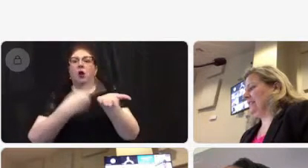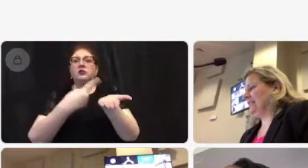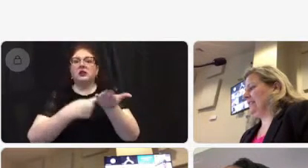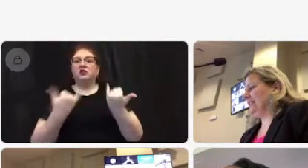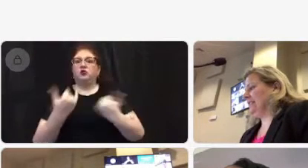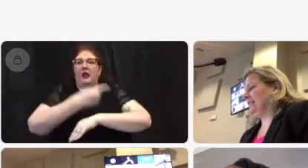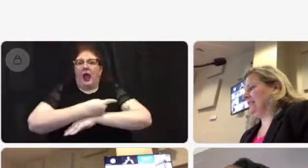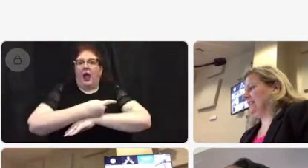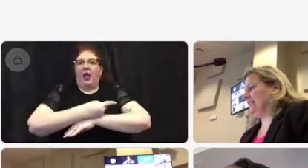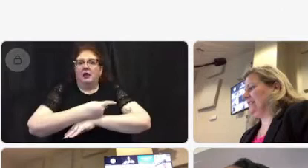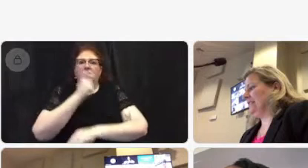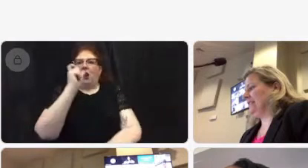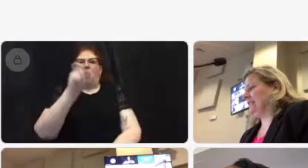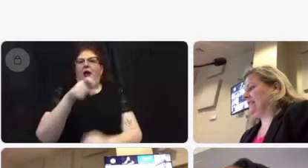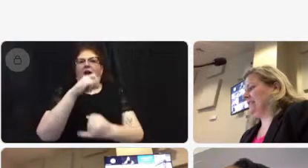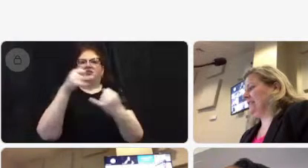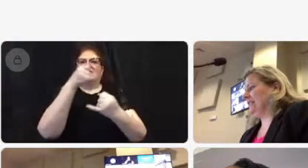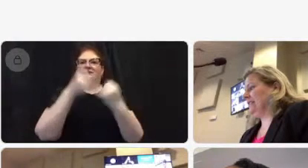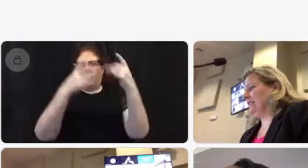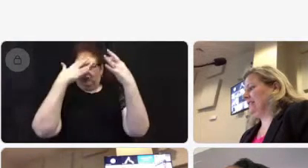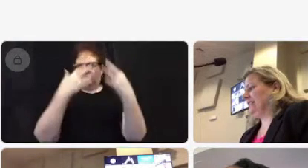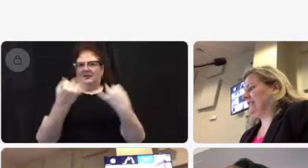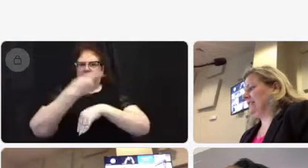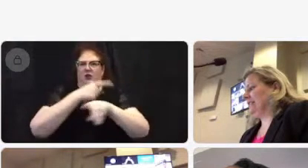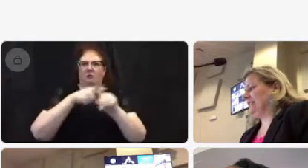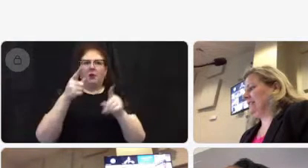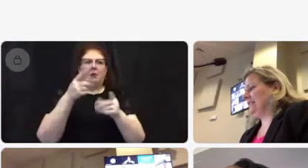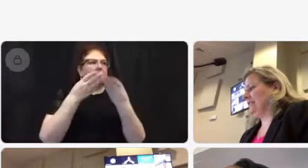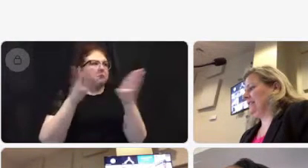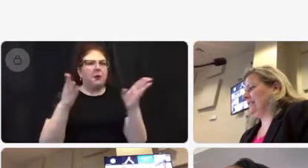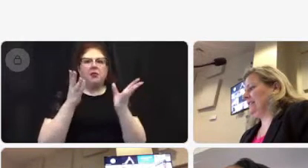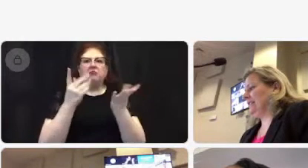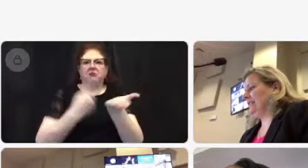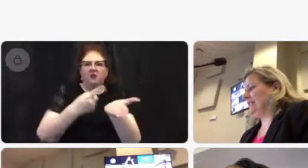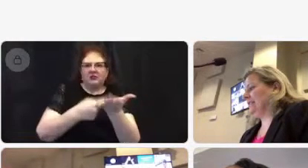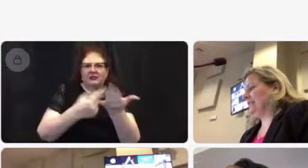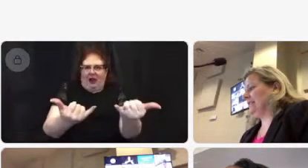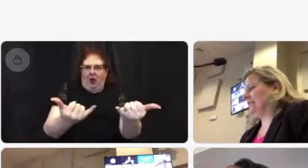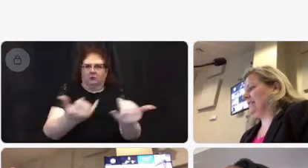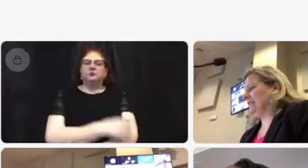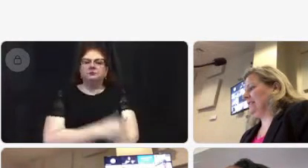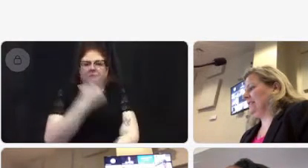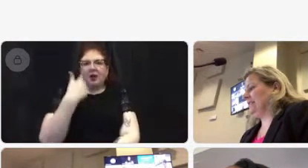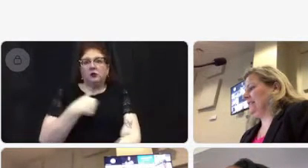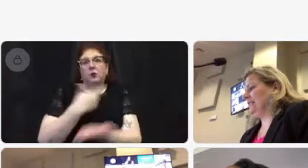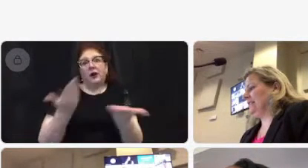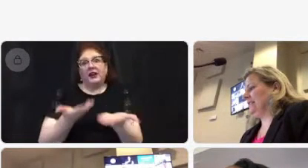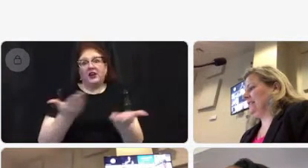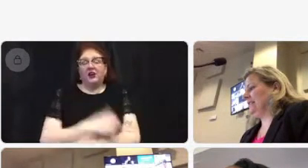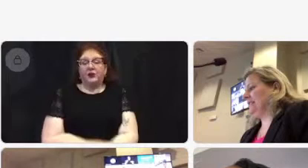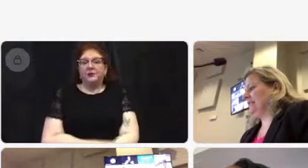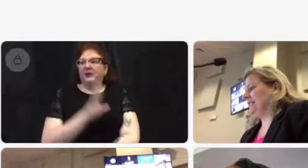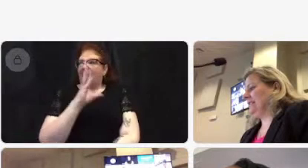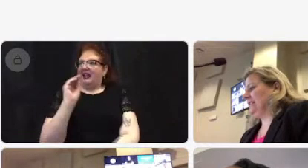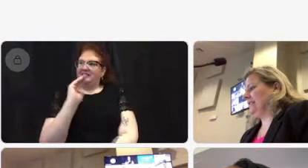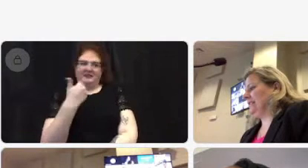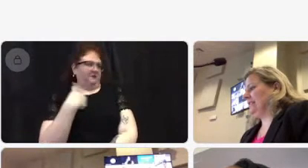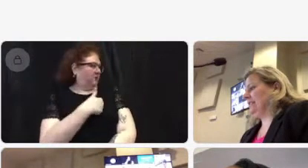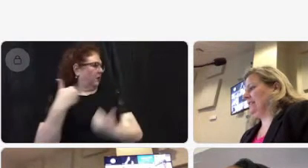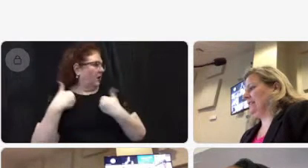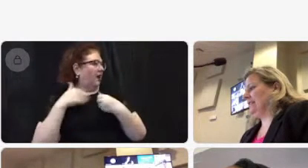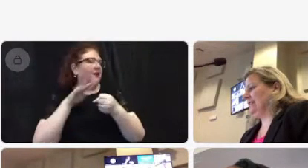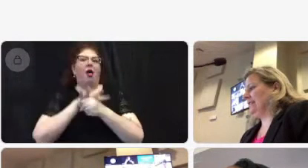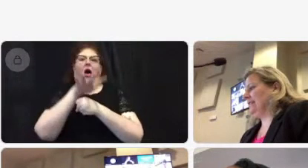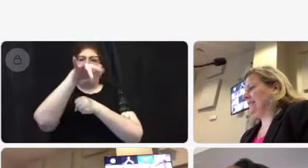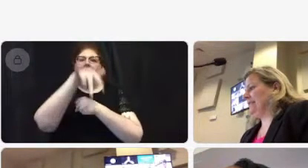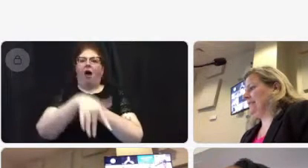necessarily have to be finalized today, but we need to have some public conversation since we're here. And it looks like we got a lot of time